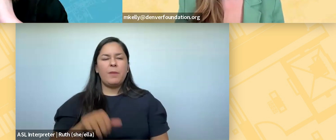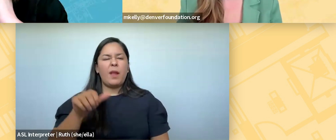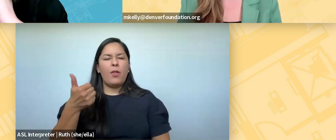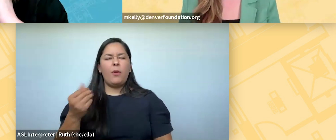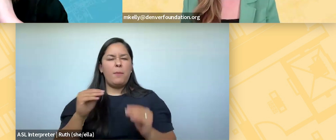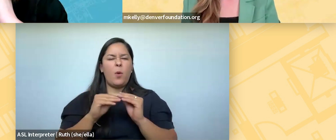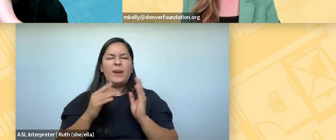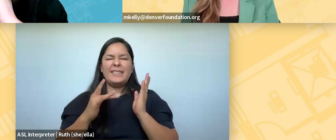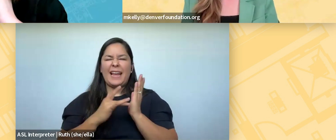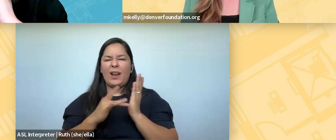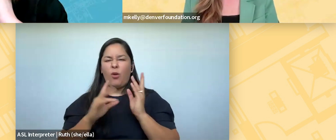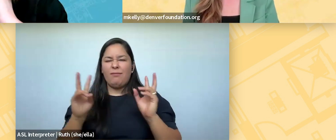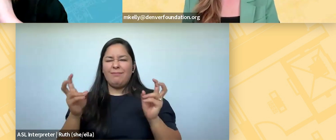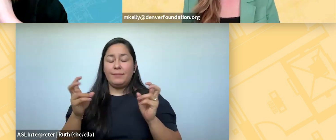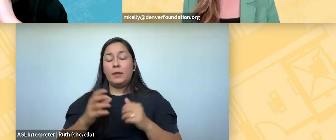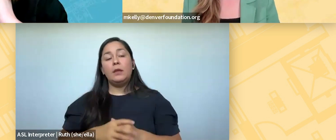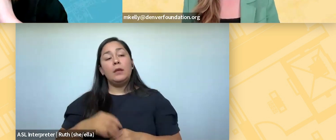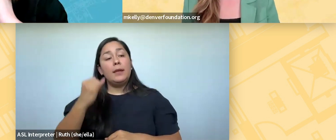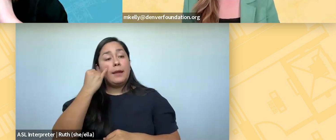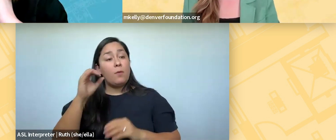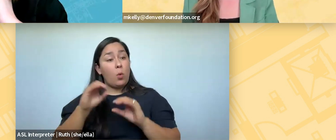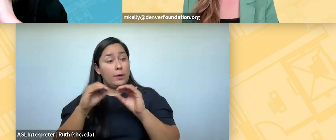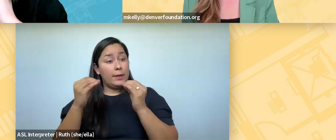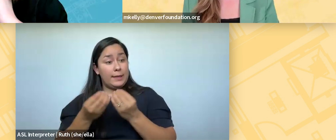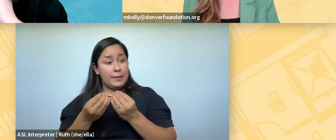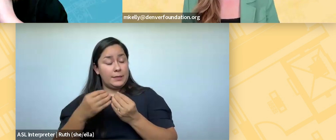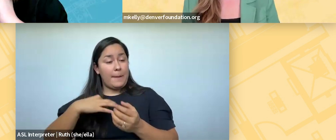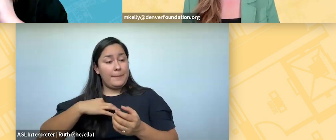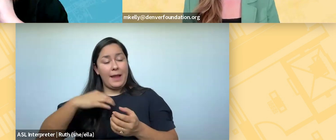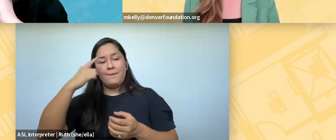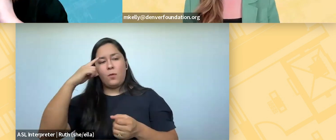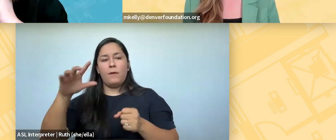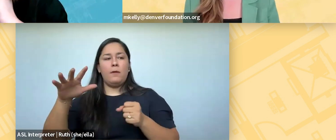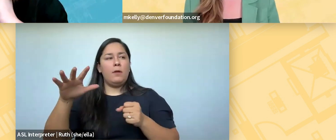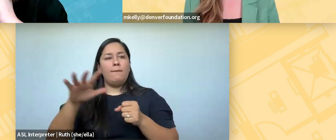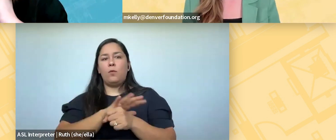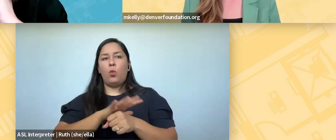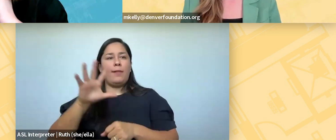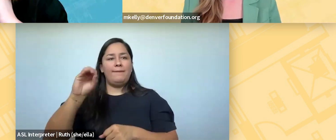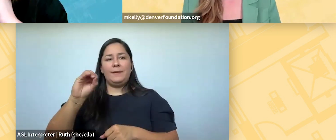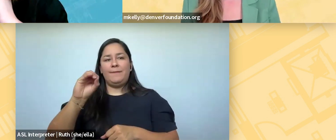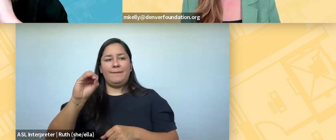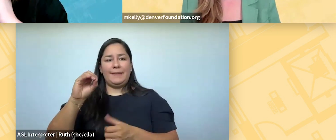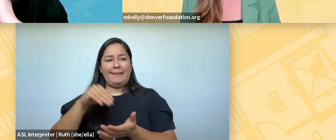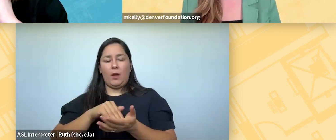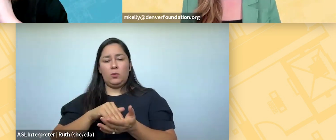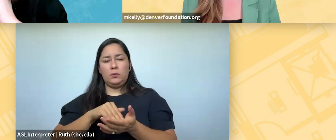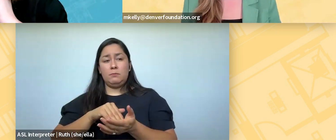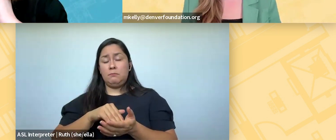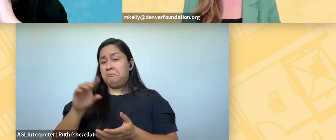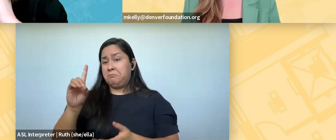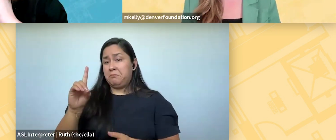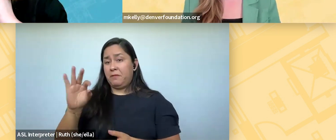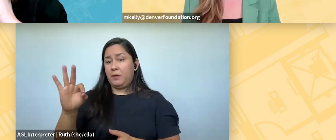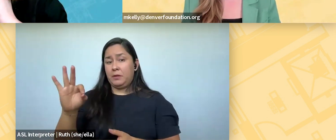technical, but it says if an organization applied for the full amount, the 50K, does the Denver Foundation